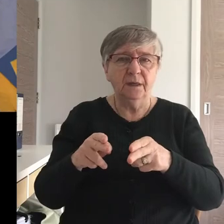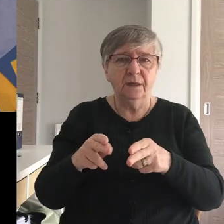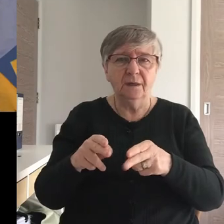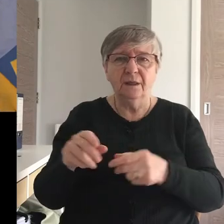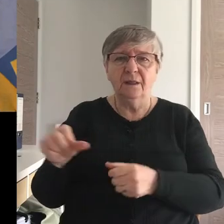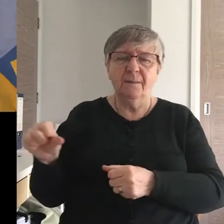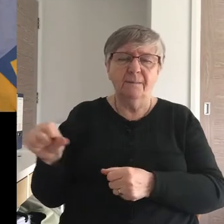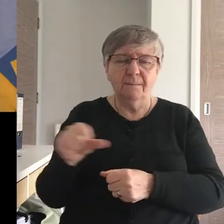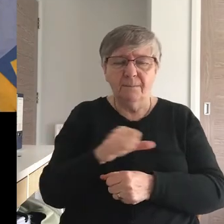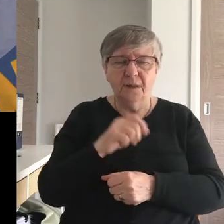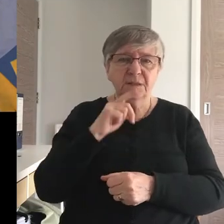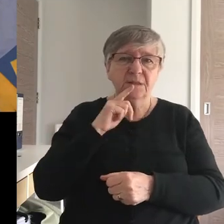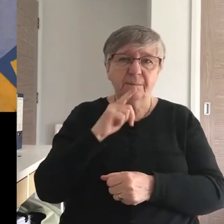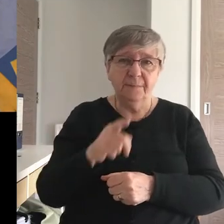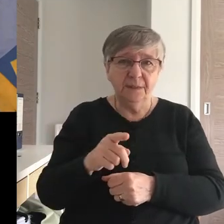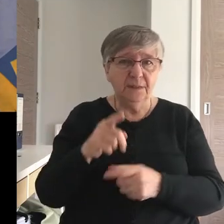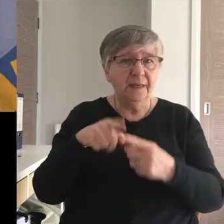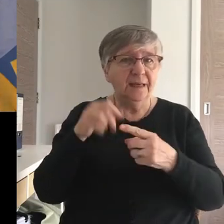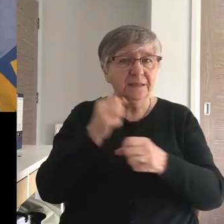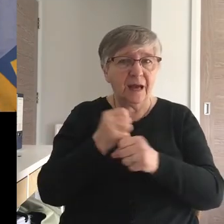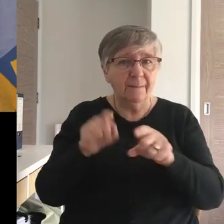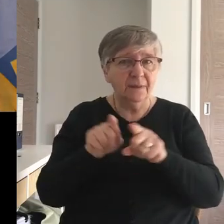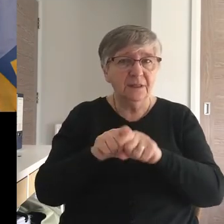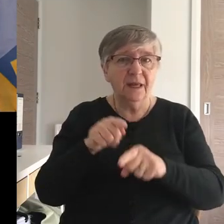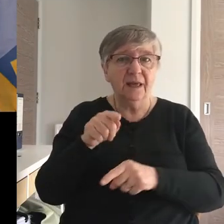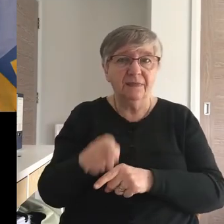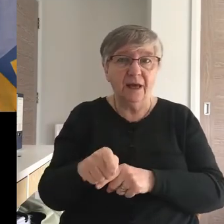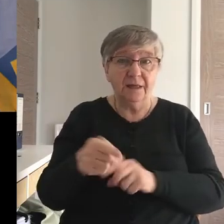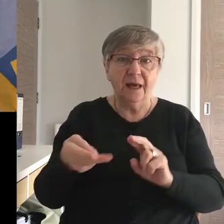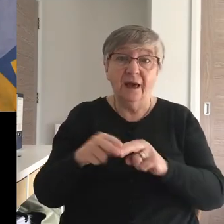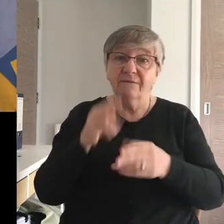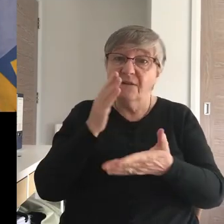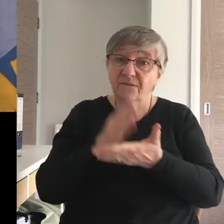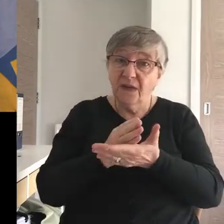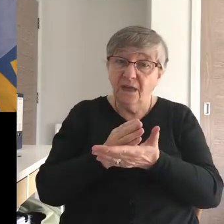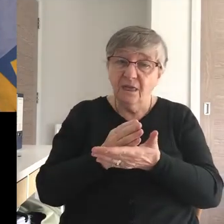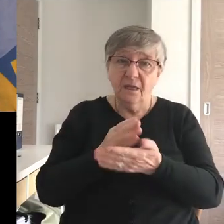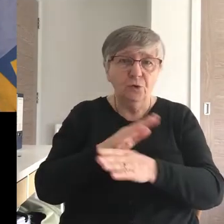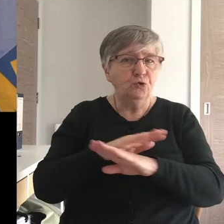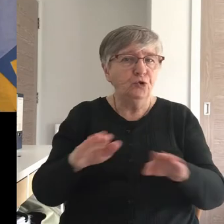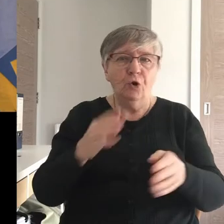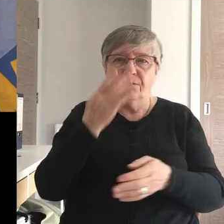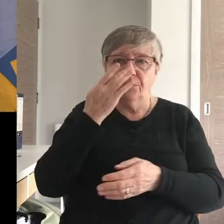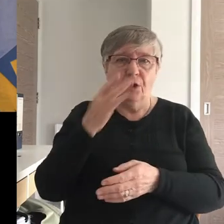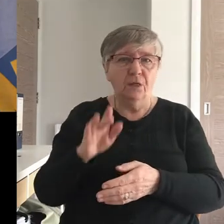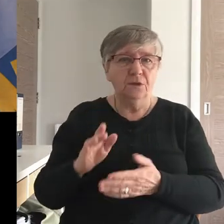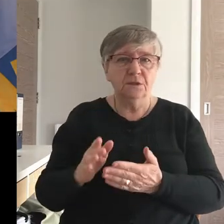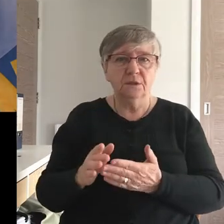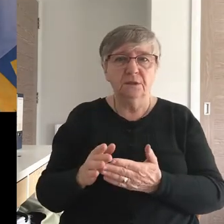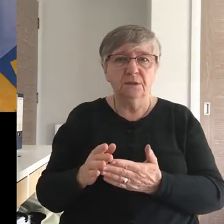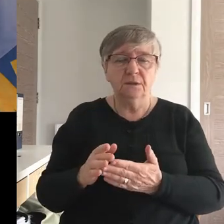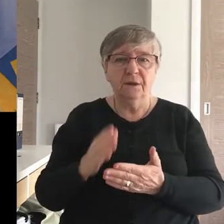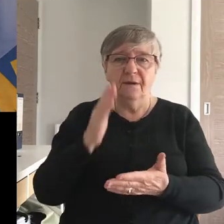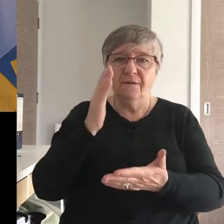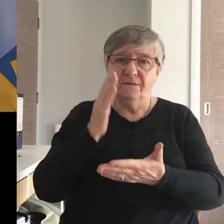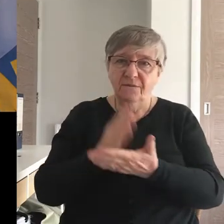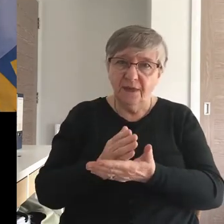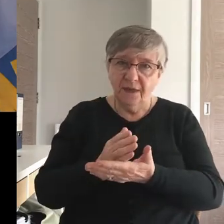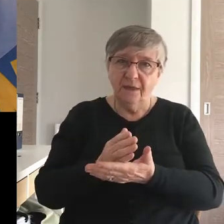must be such examples if our faith is not counterfeit, because